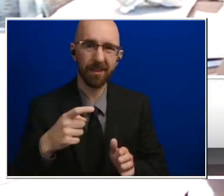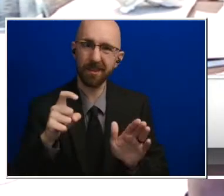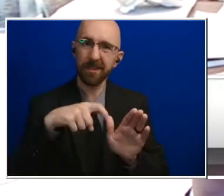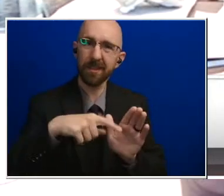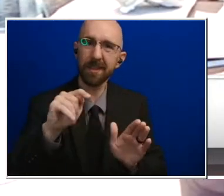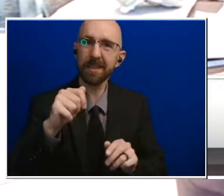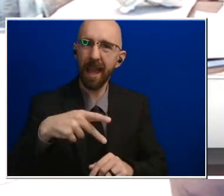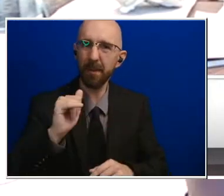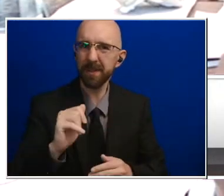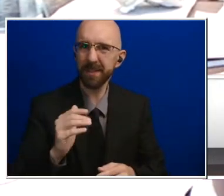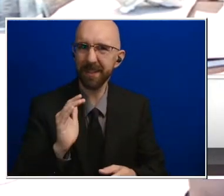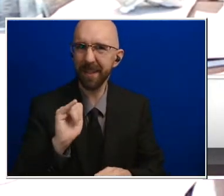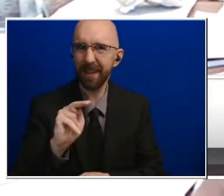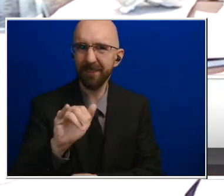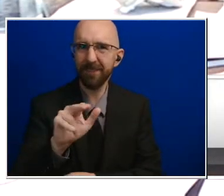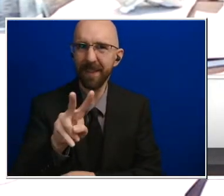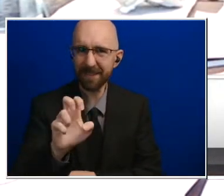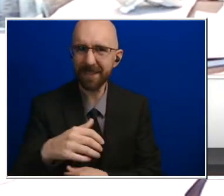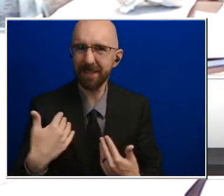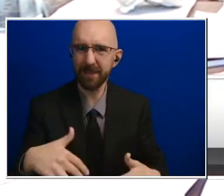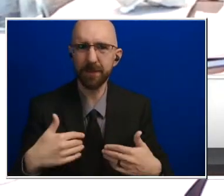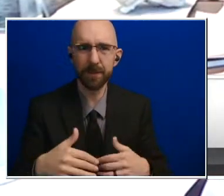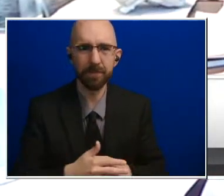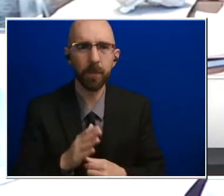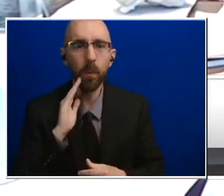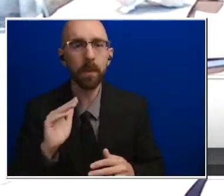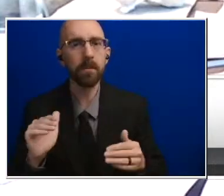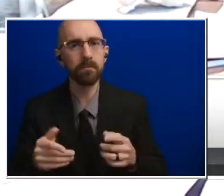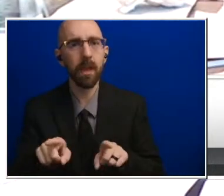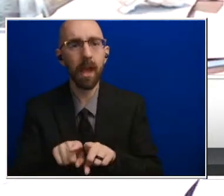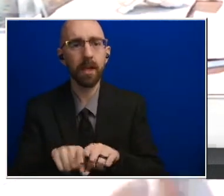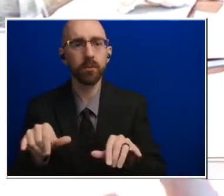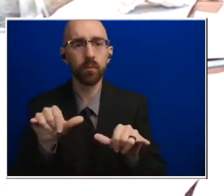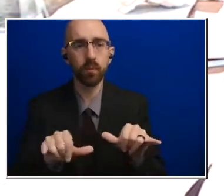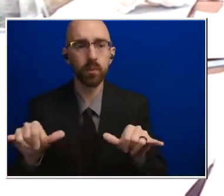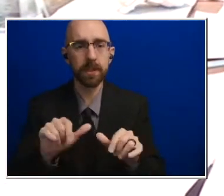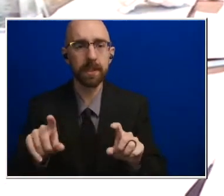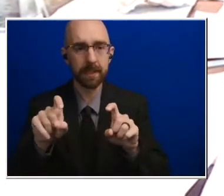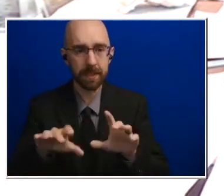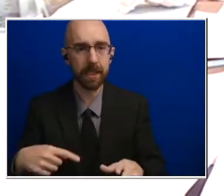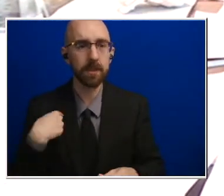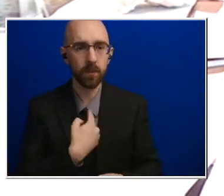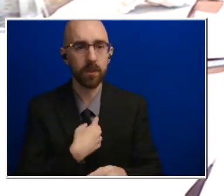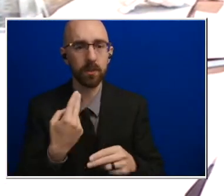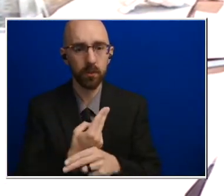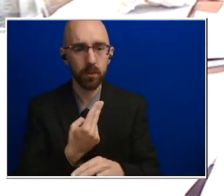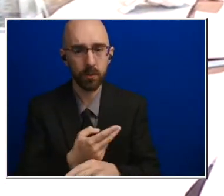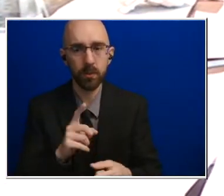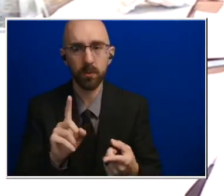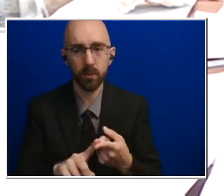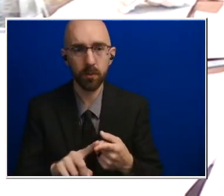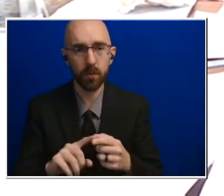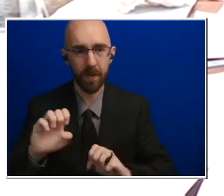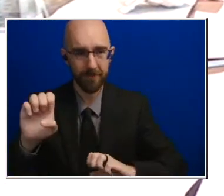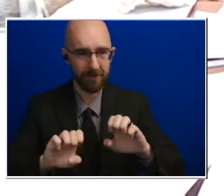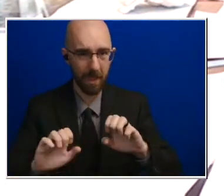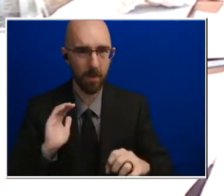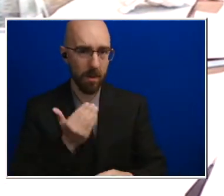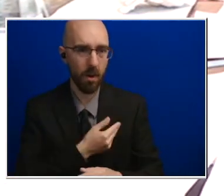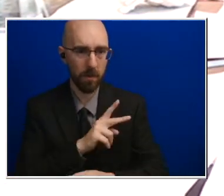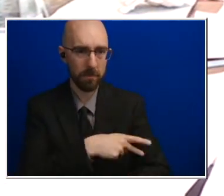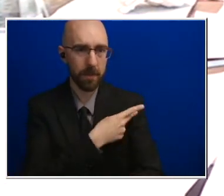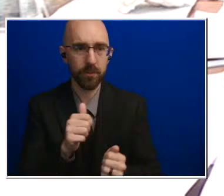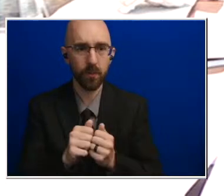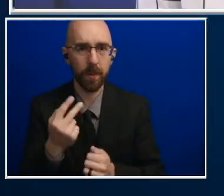going to be introduced really as a routine test that we use to evaluate our patients who have memory